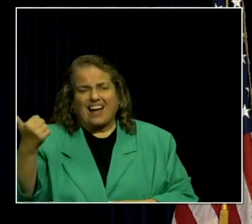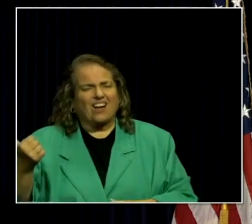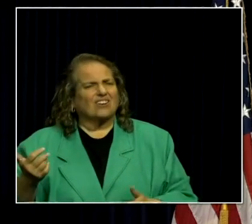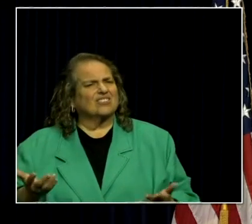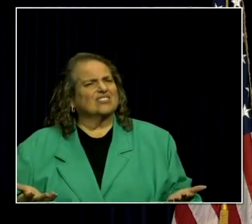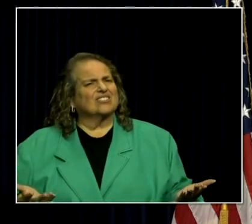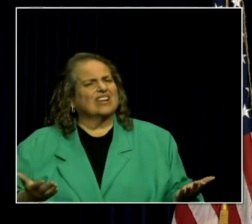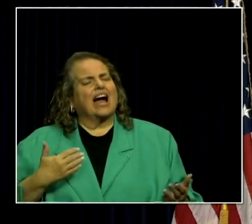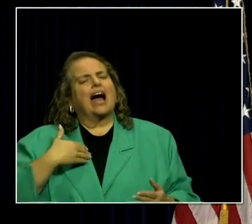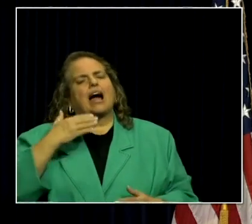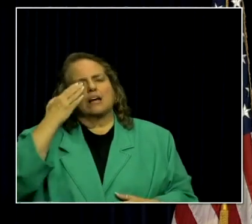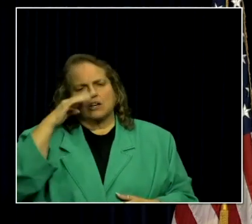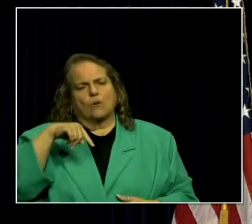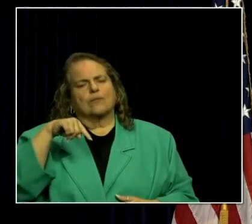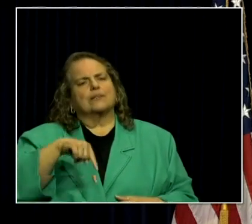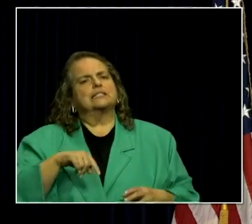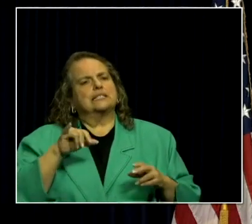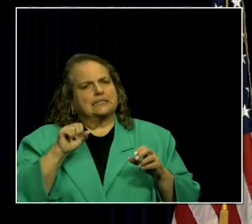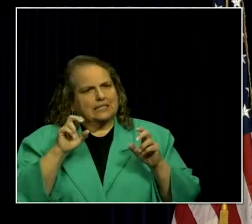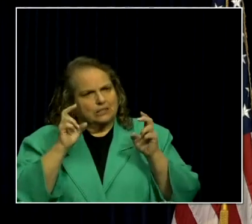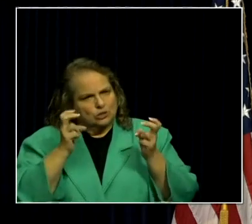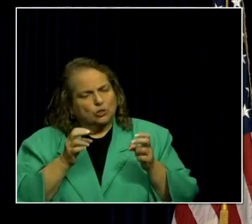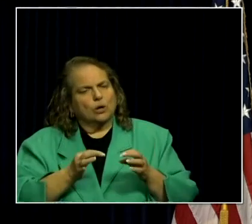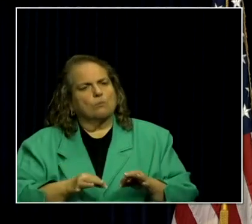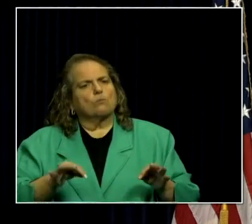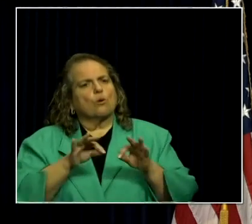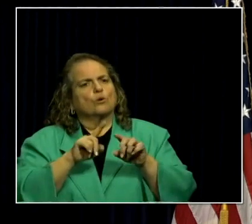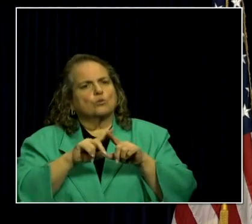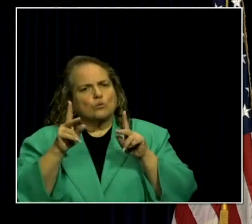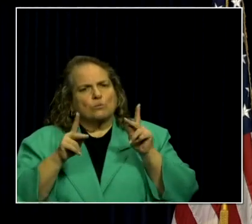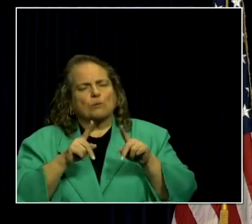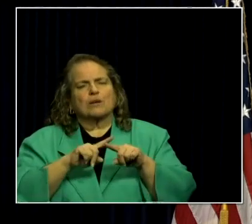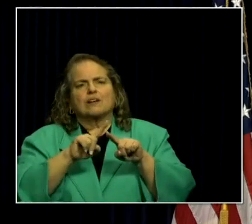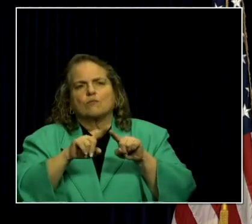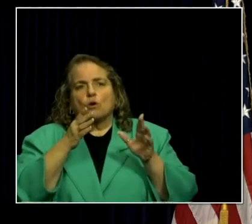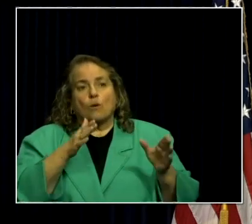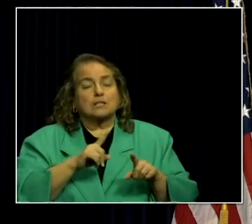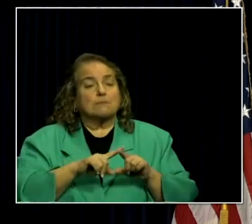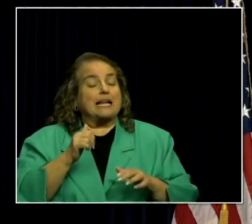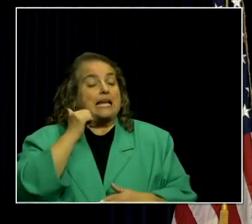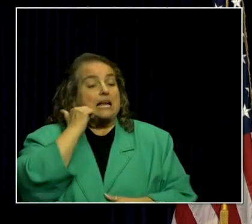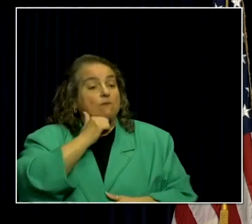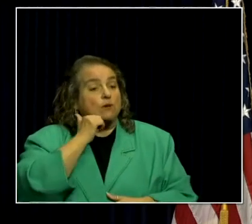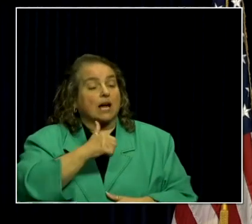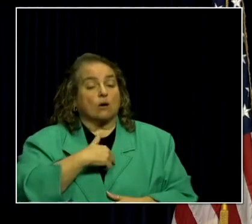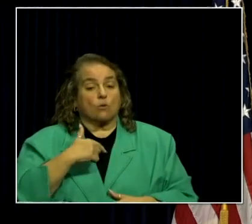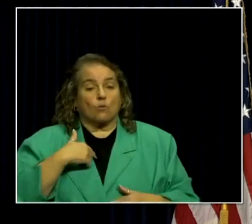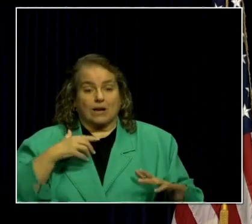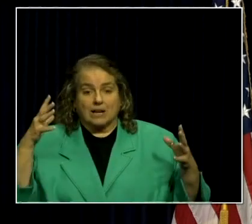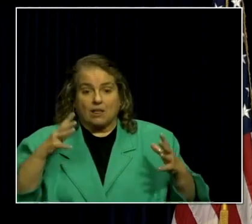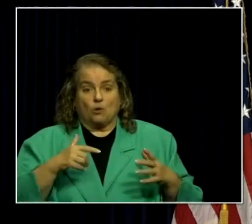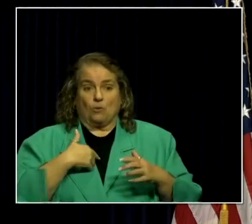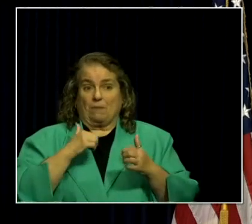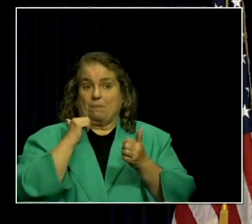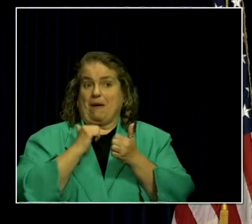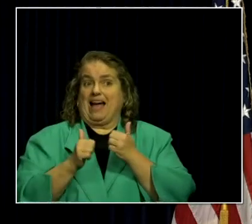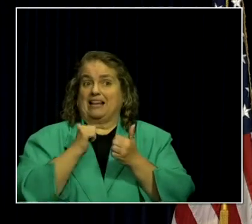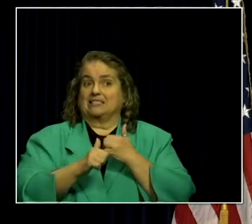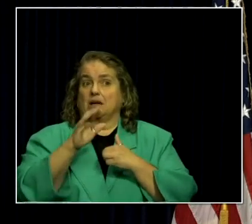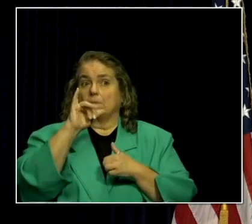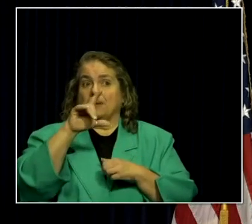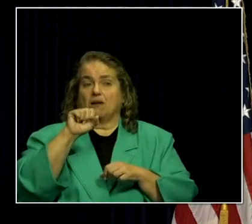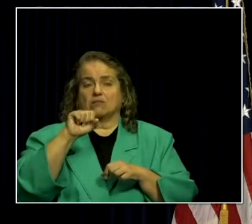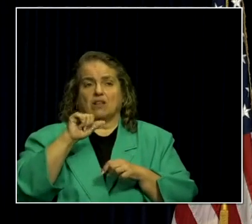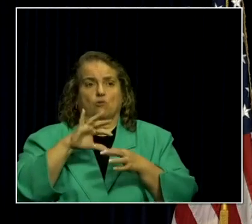that's really important to people in numerous ways, but every day we get together and we pass bills on other